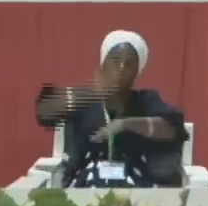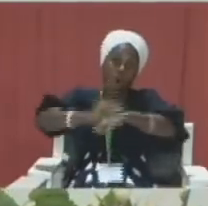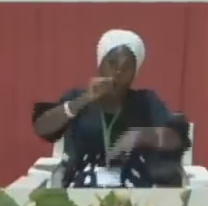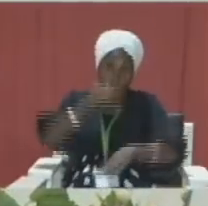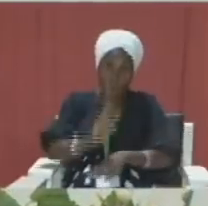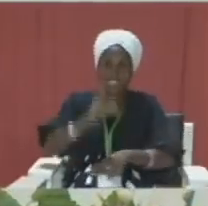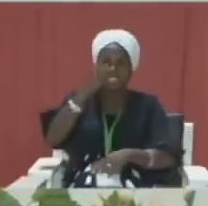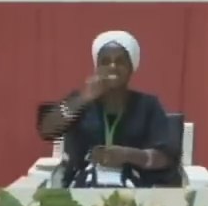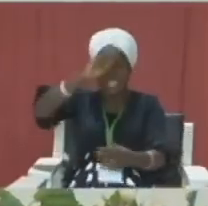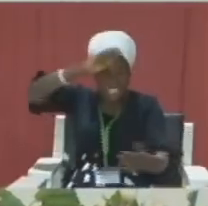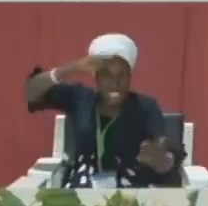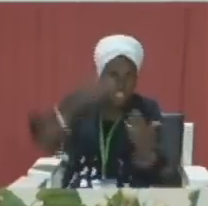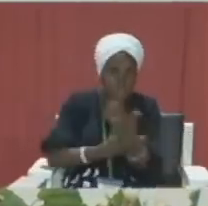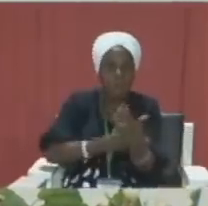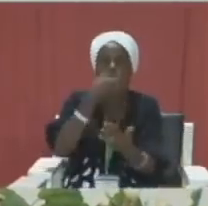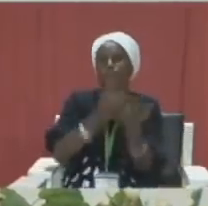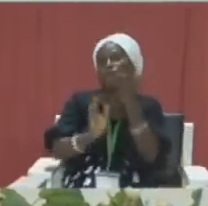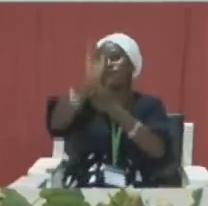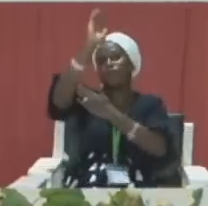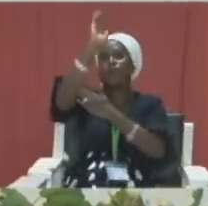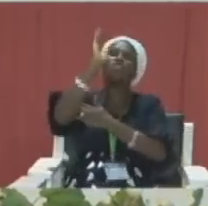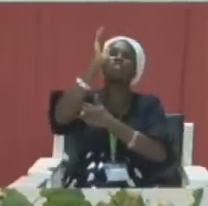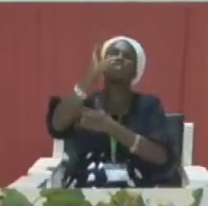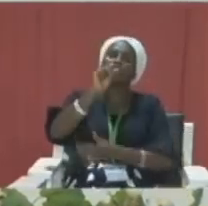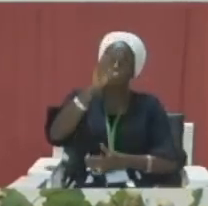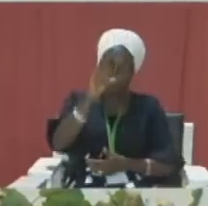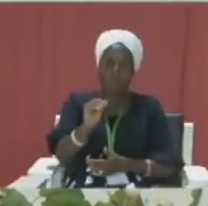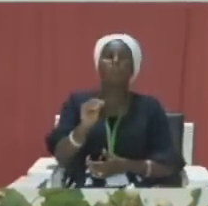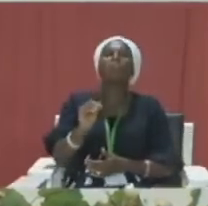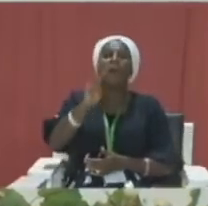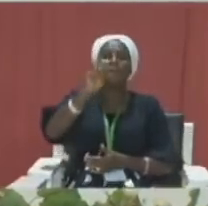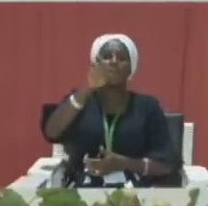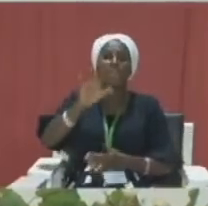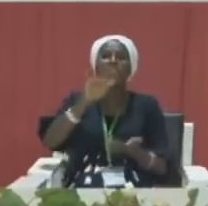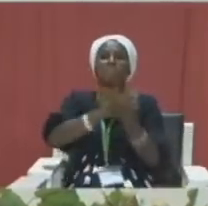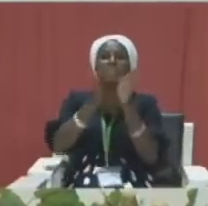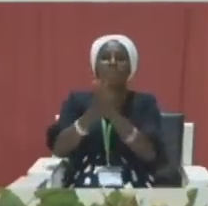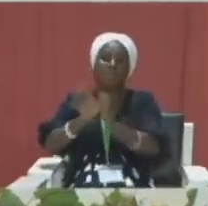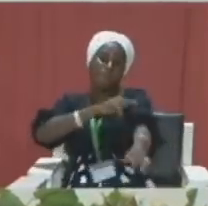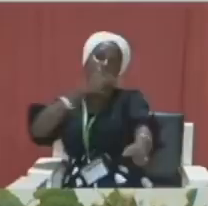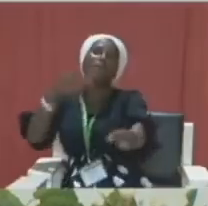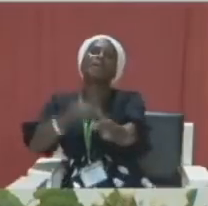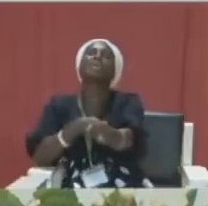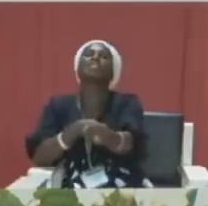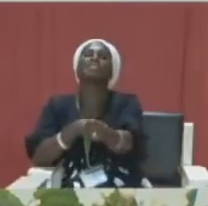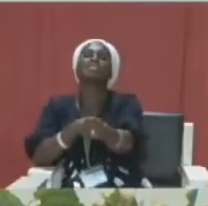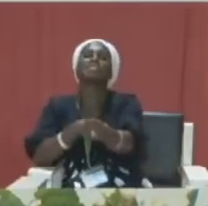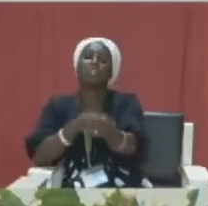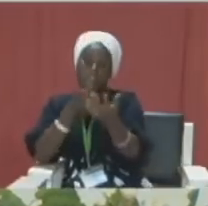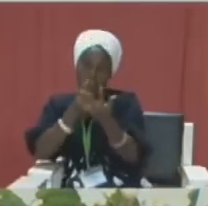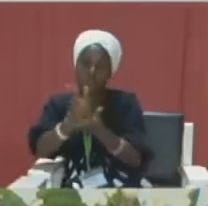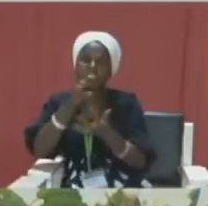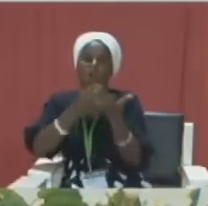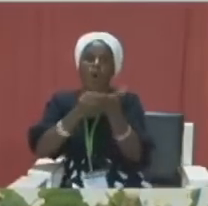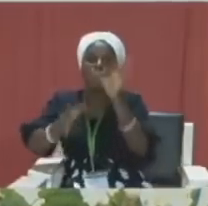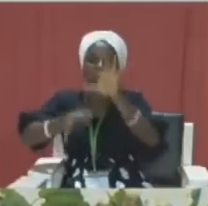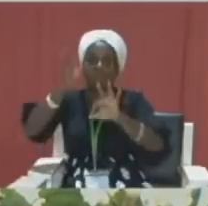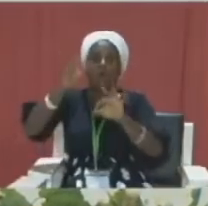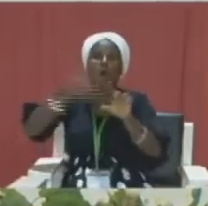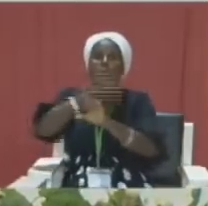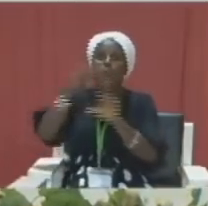God. So she became pregnant. When the boy intending to marry her saw the